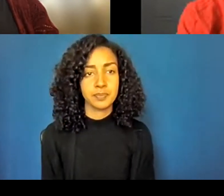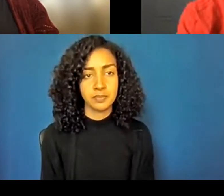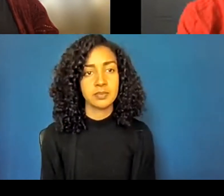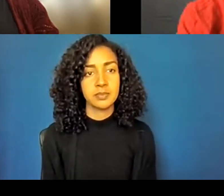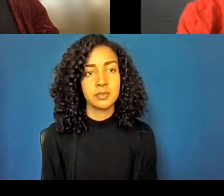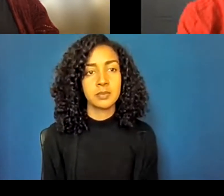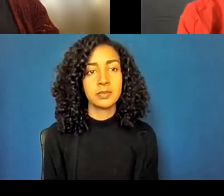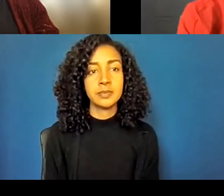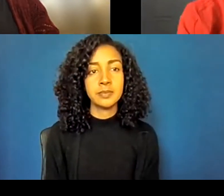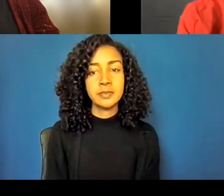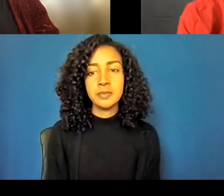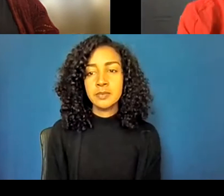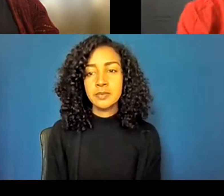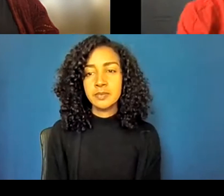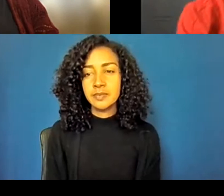And so,